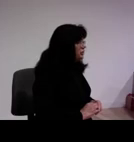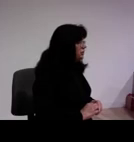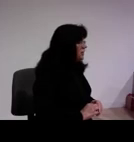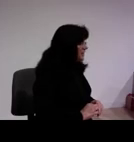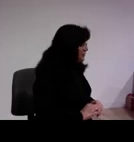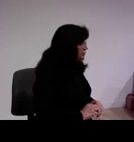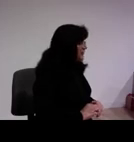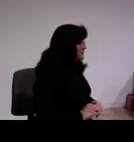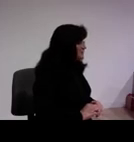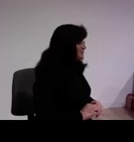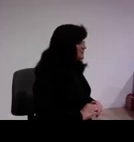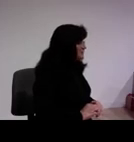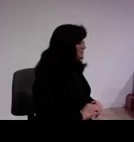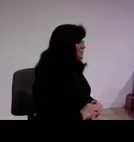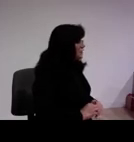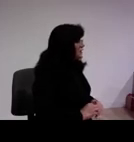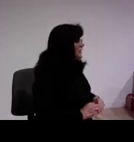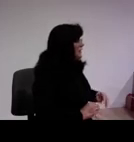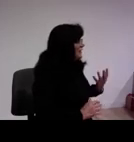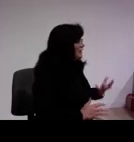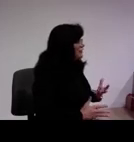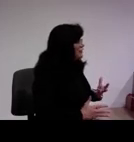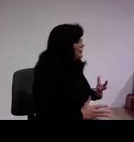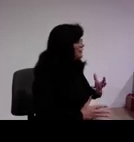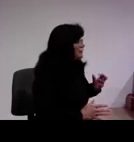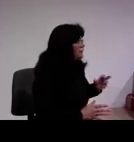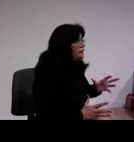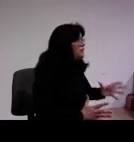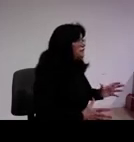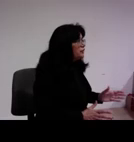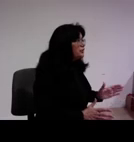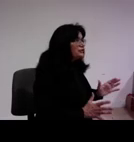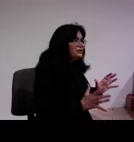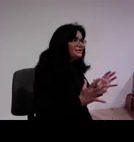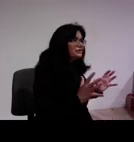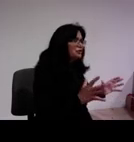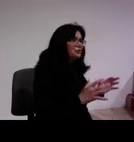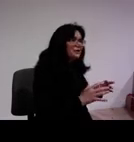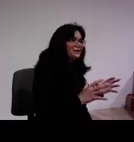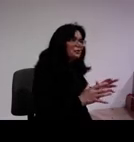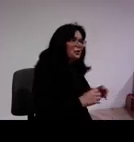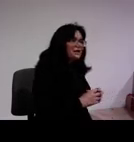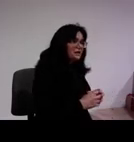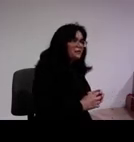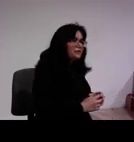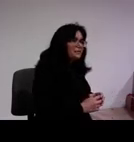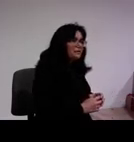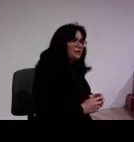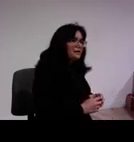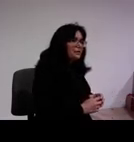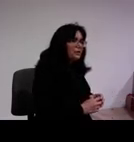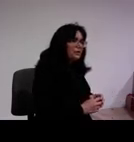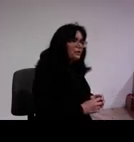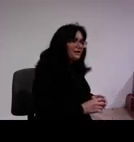Cowlishaw and Andrew Lattice. And the very first journal article I can ever